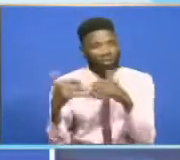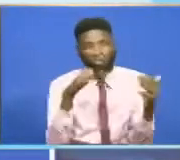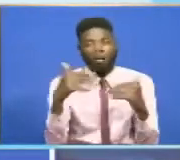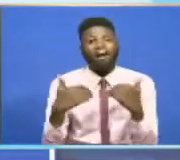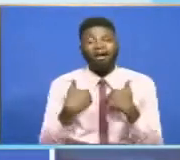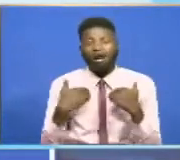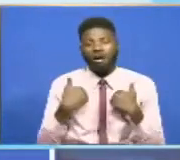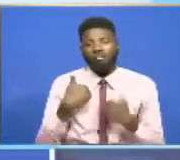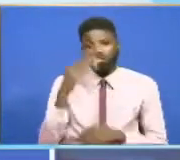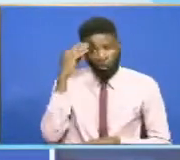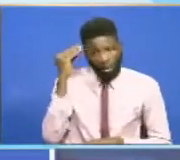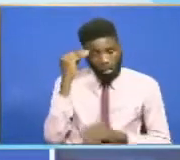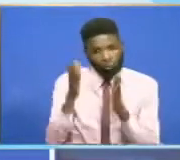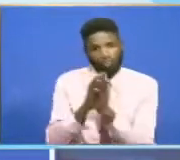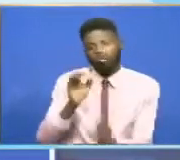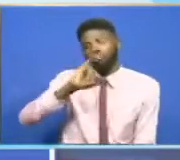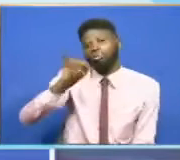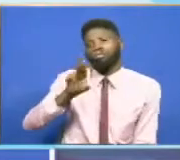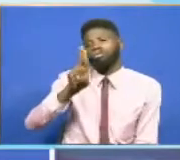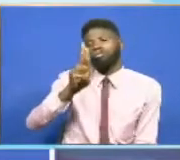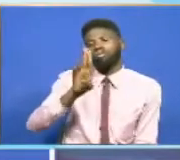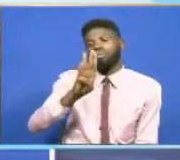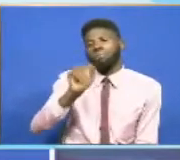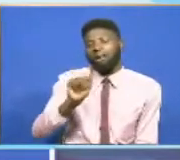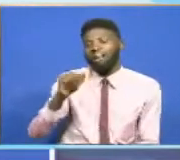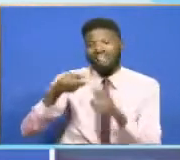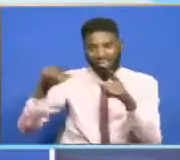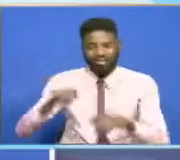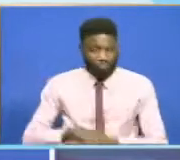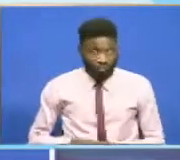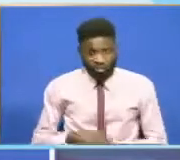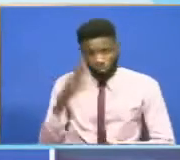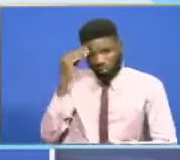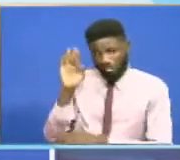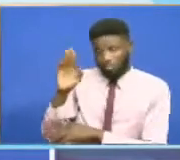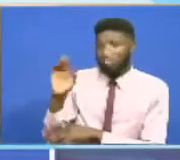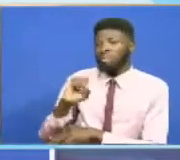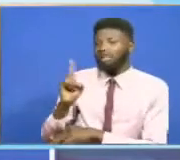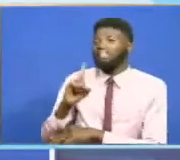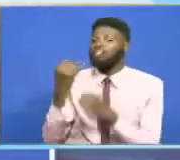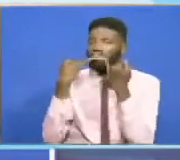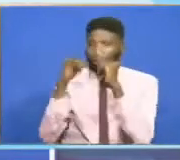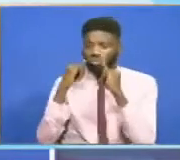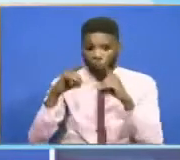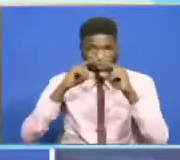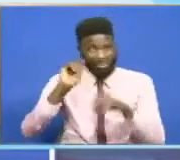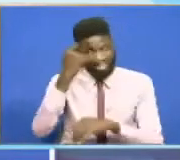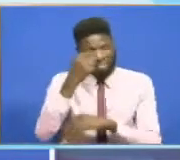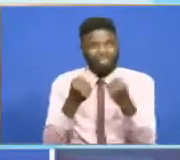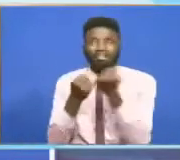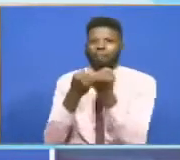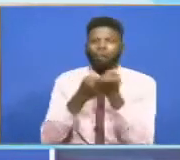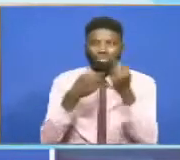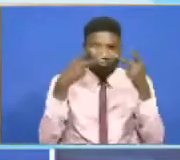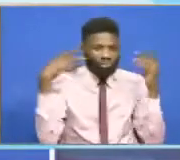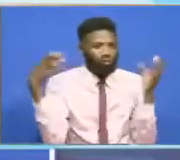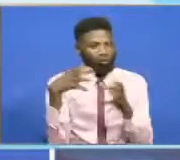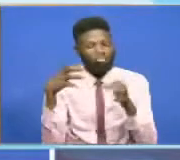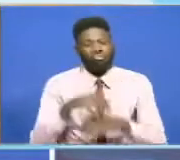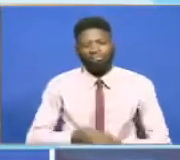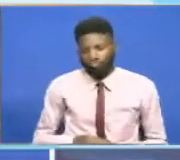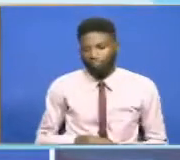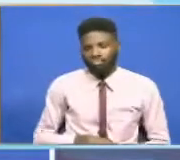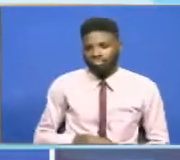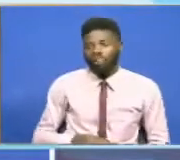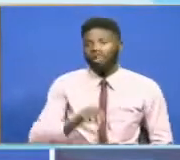Jubaland forces. Somalia's Ministry of Information has accused Kenya of funding the rebels. Sarafina Chiang with the details of the continued